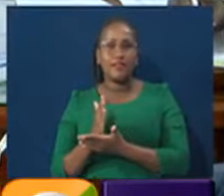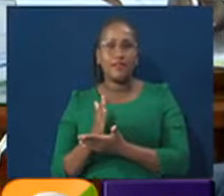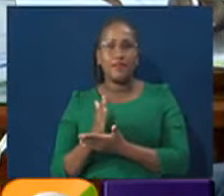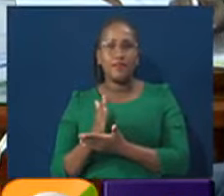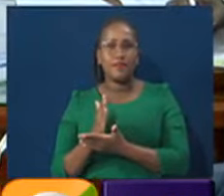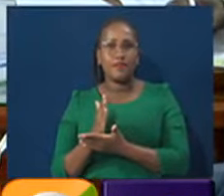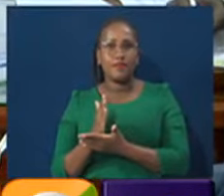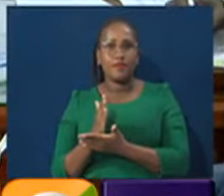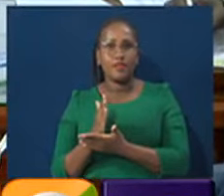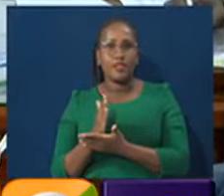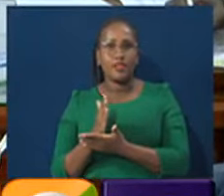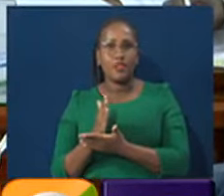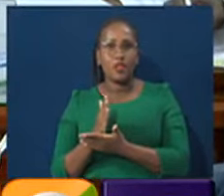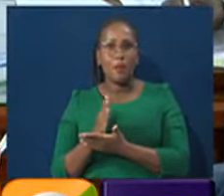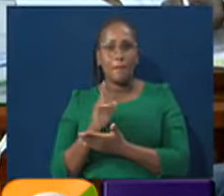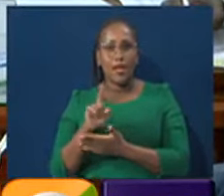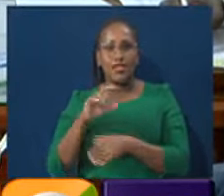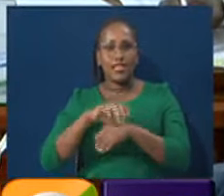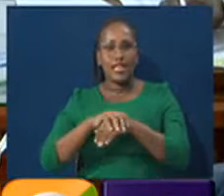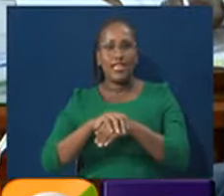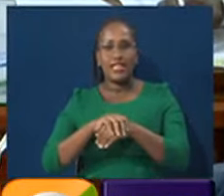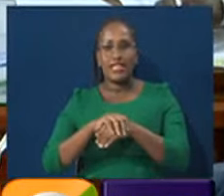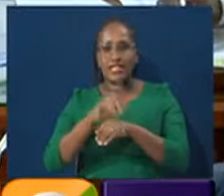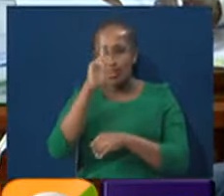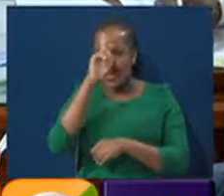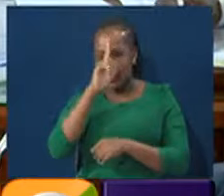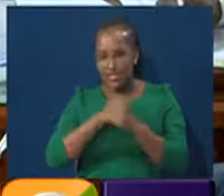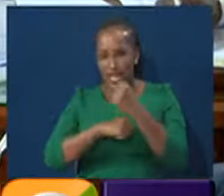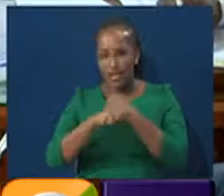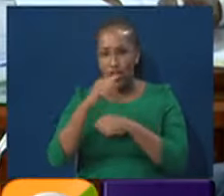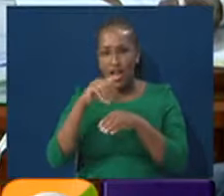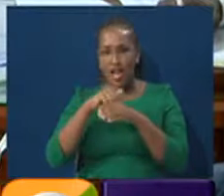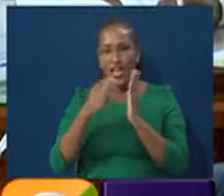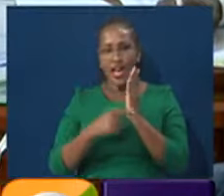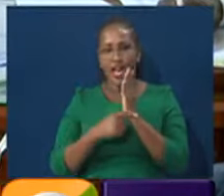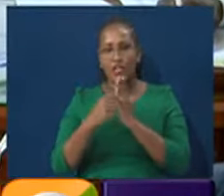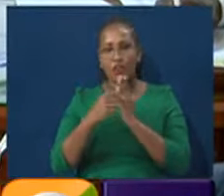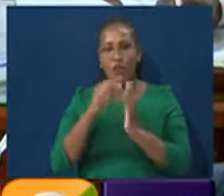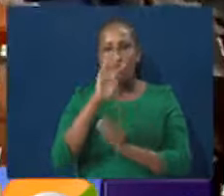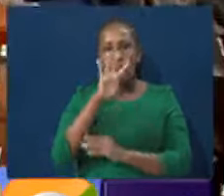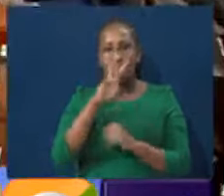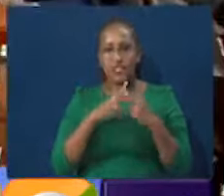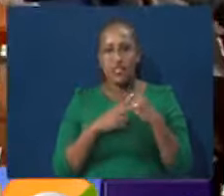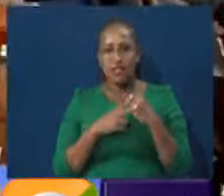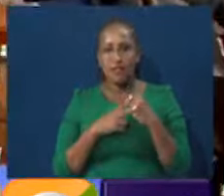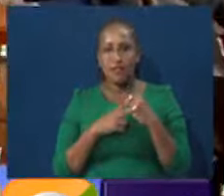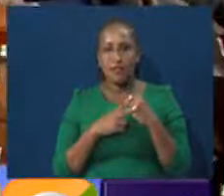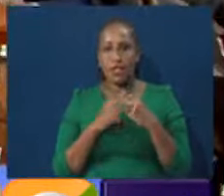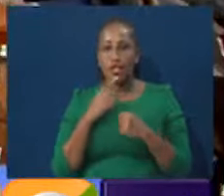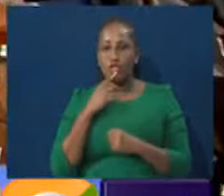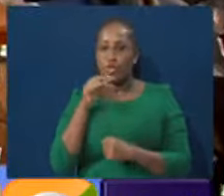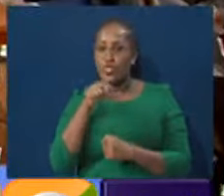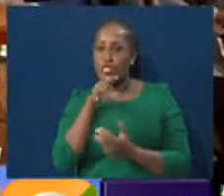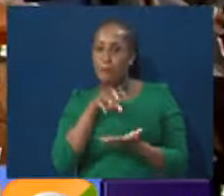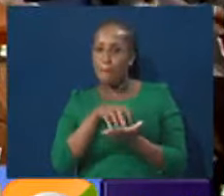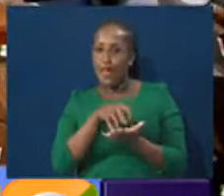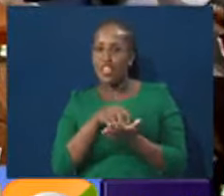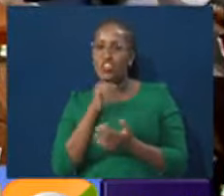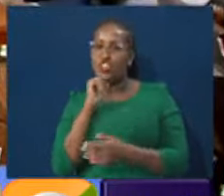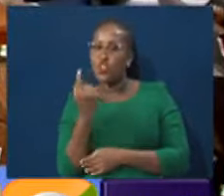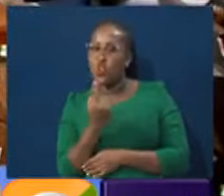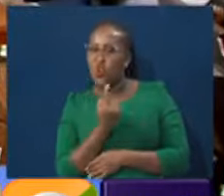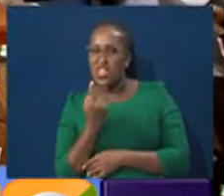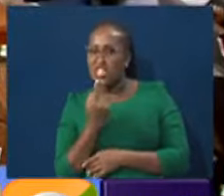It's also an administrative action under Article 47 and Article 40 respectively. So this matter is